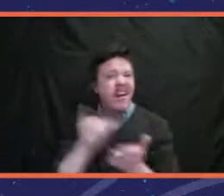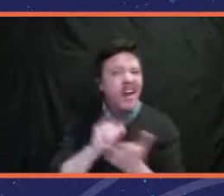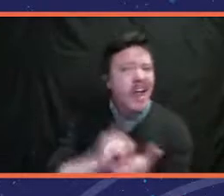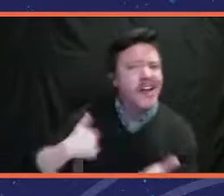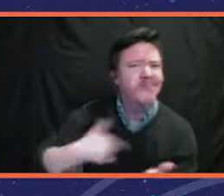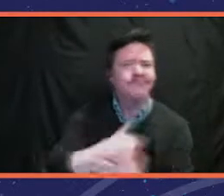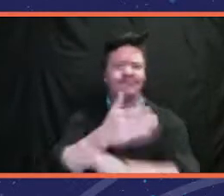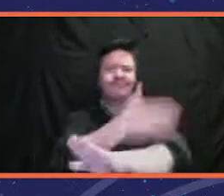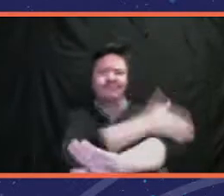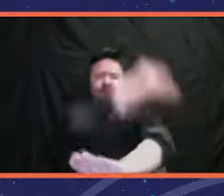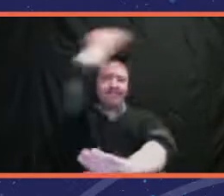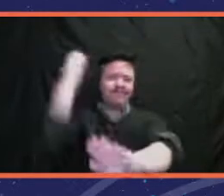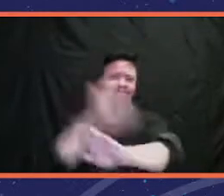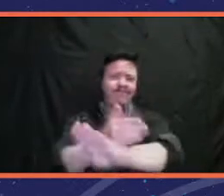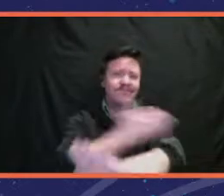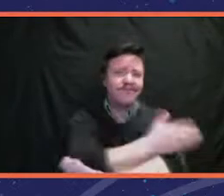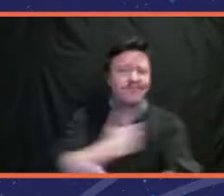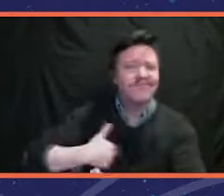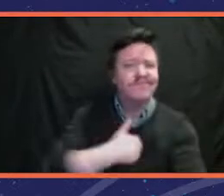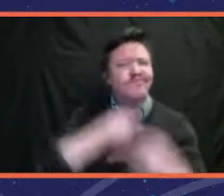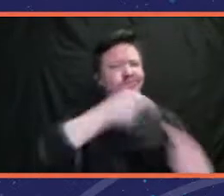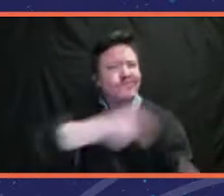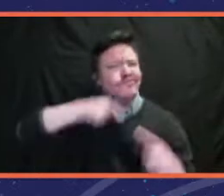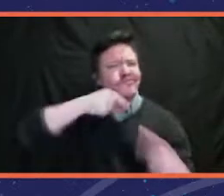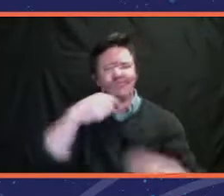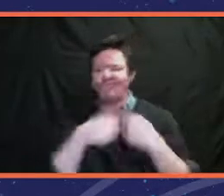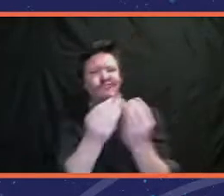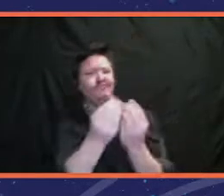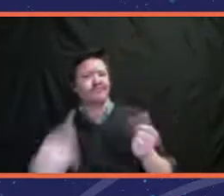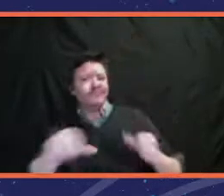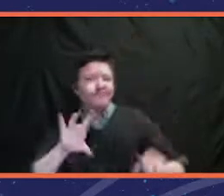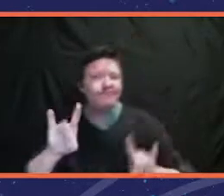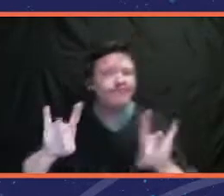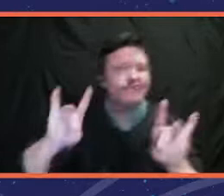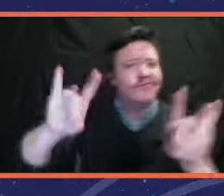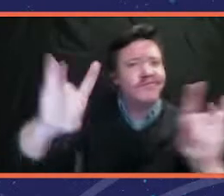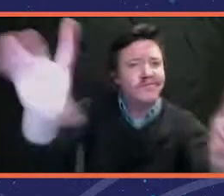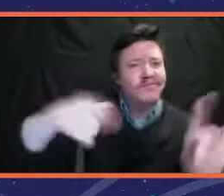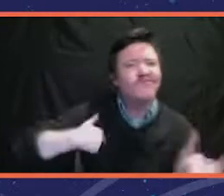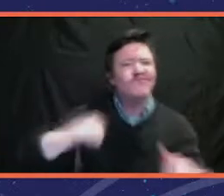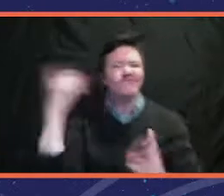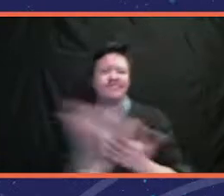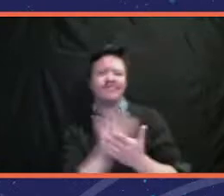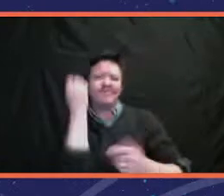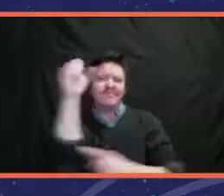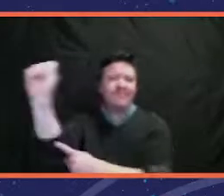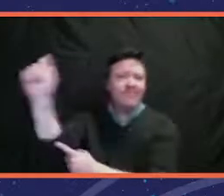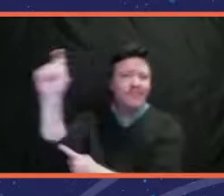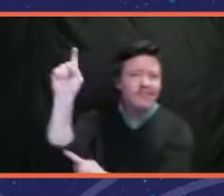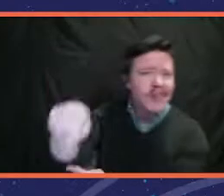Ain't a problem without a solution. Never been a better time for revolution, huh?